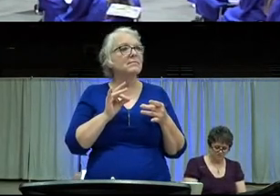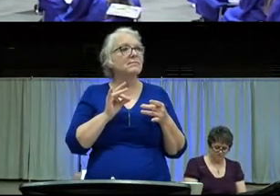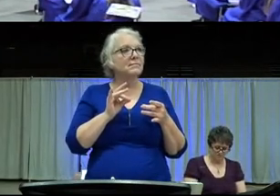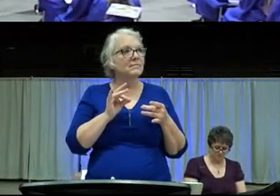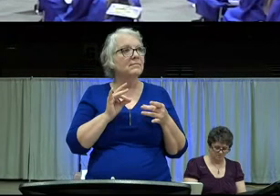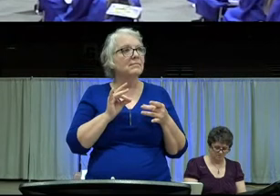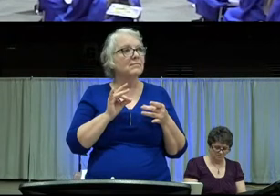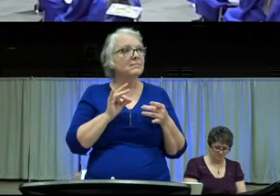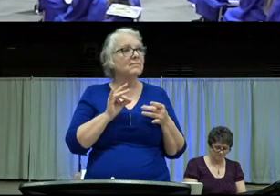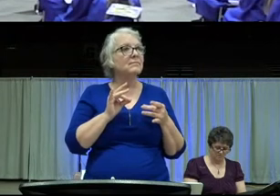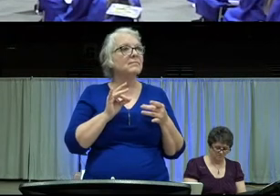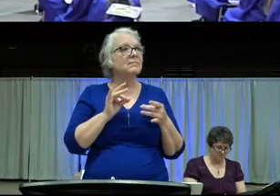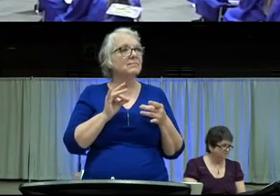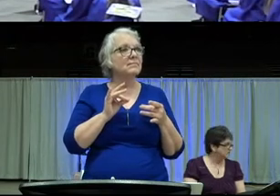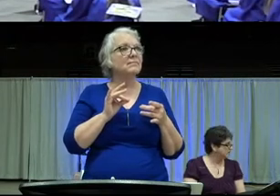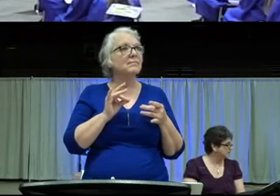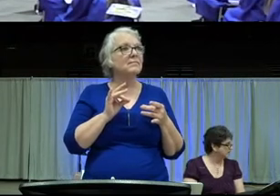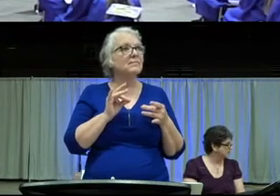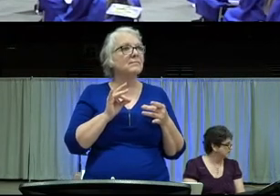Distanan.